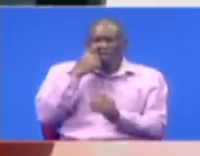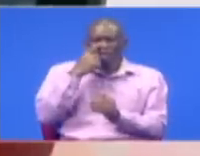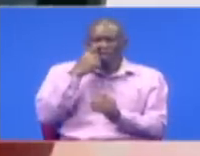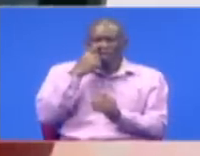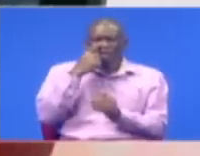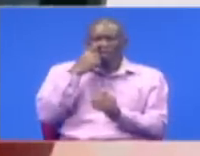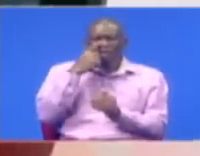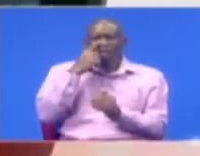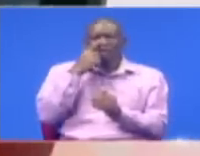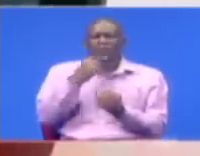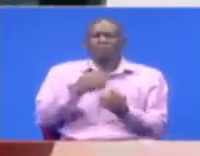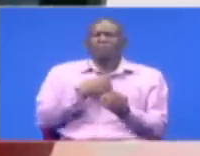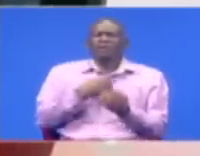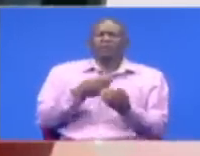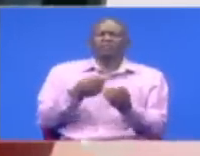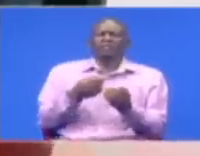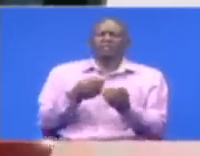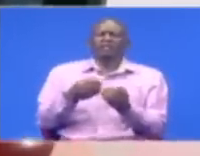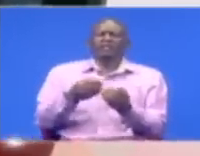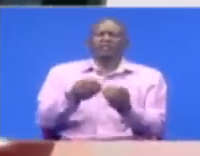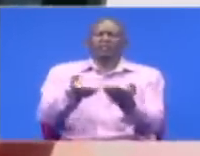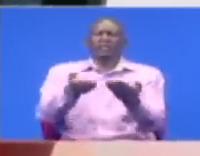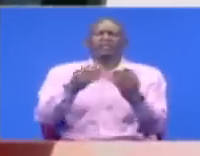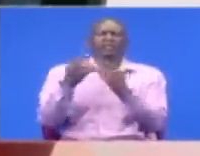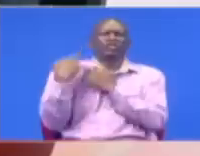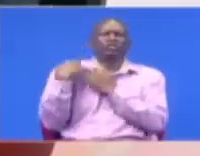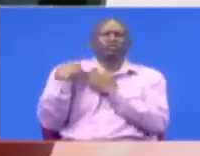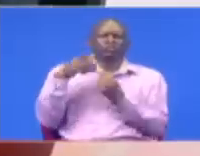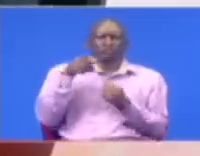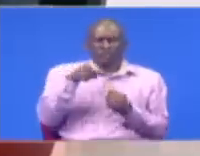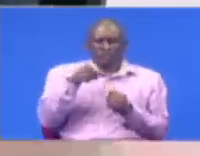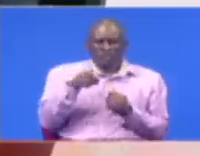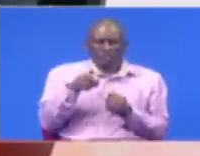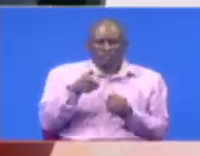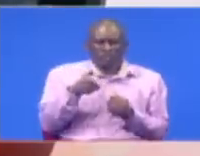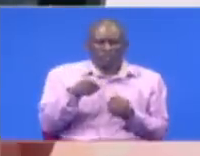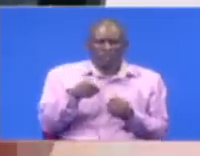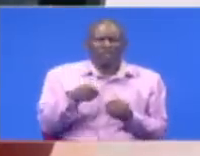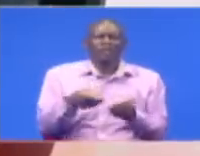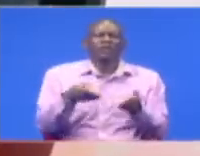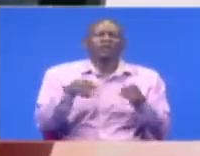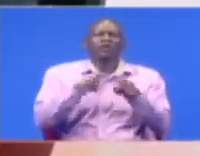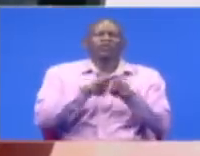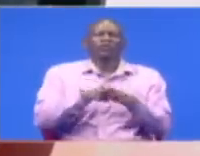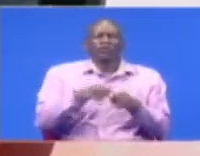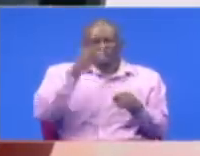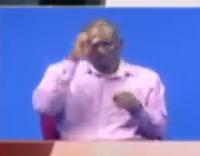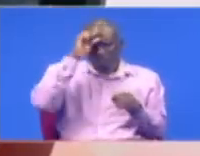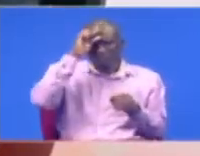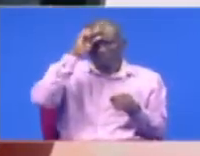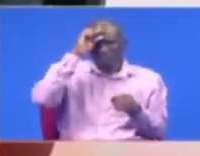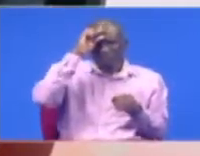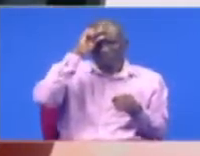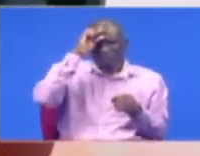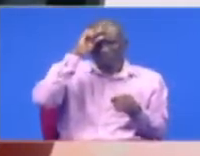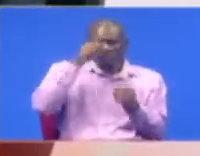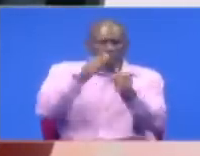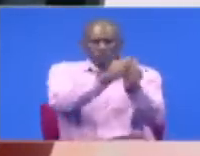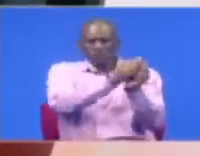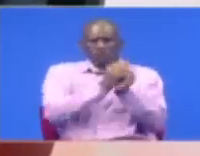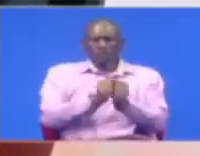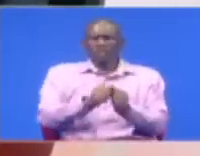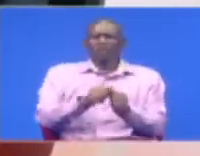I was entrusted with that task. Ultimately, government, together with the